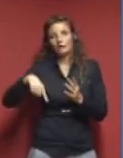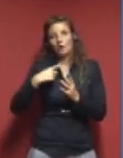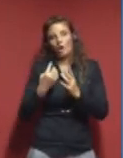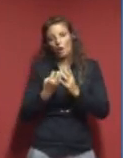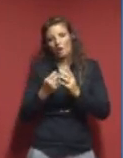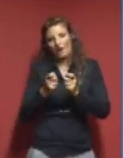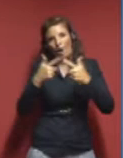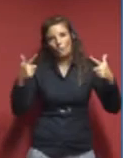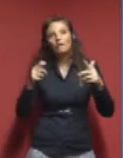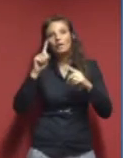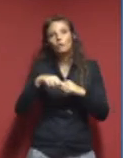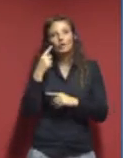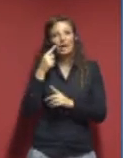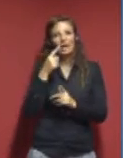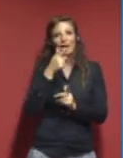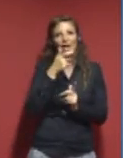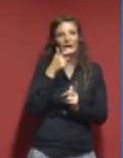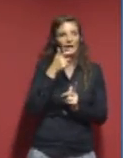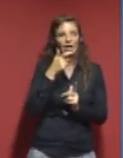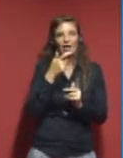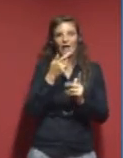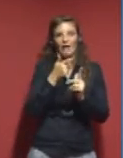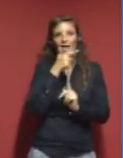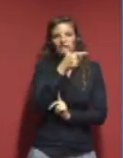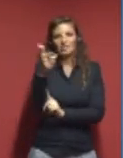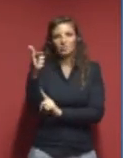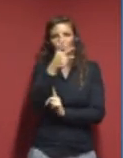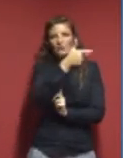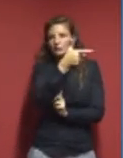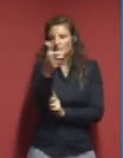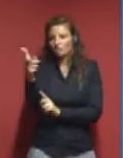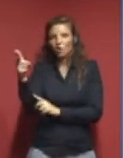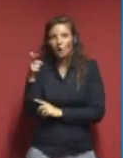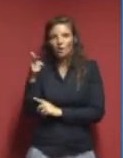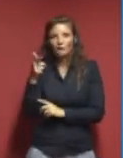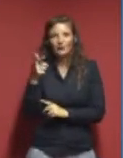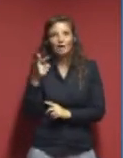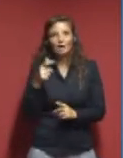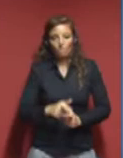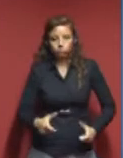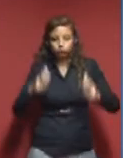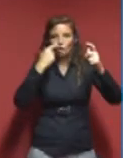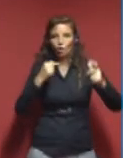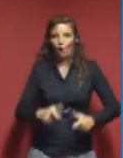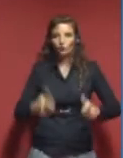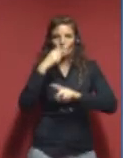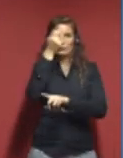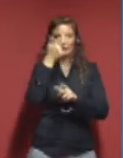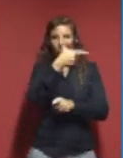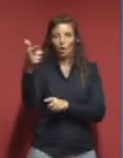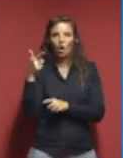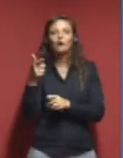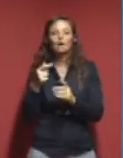about sort of safety concerns. Is it dangerous to build your own laser cutter? And in the beginning